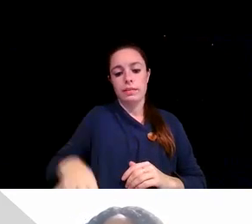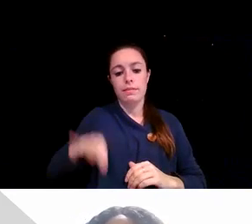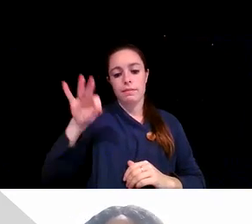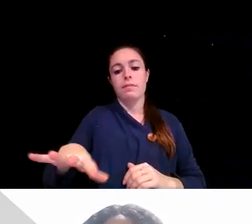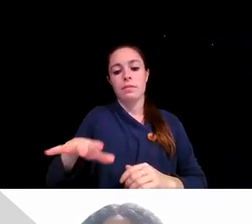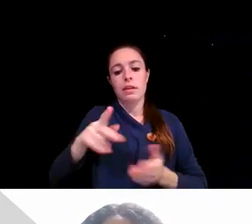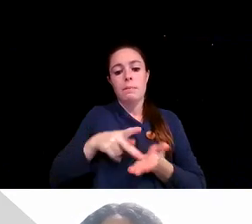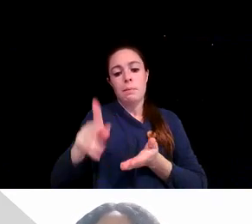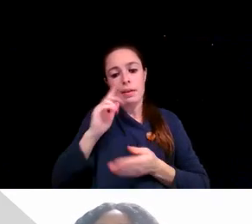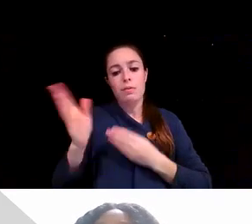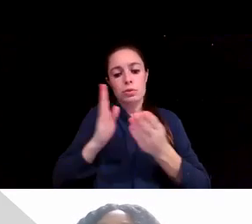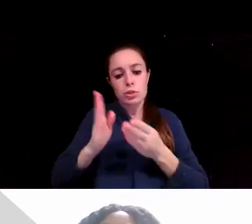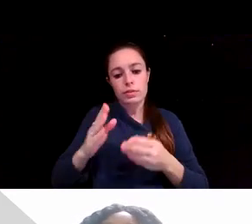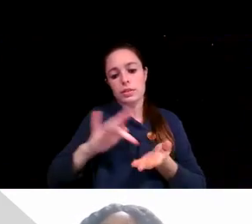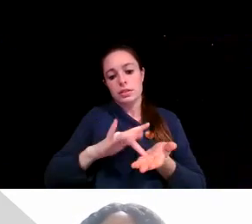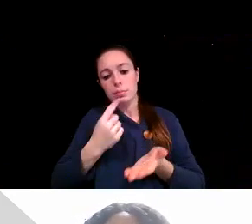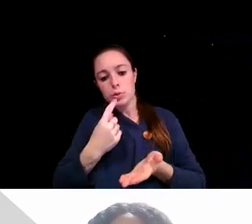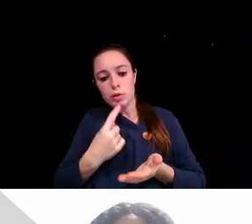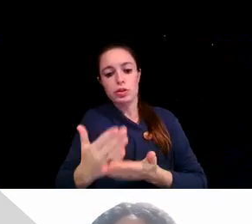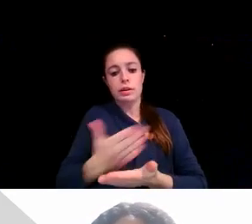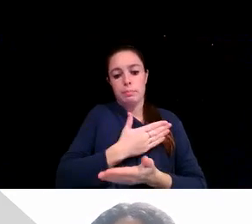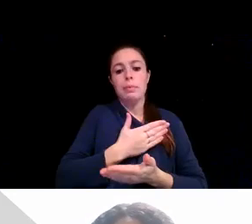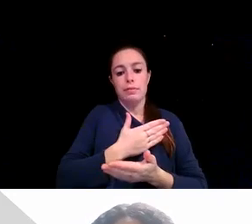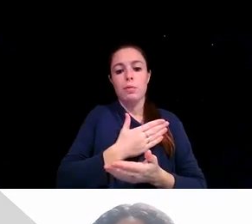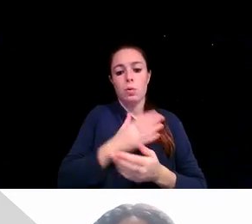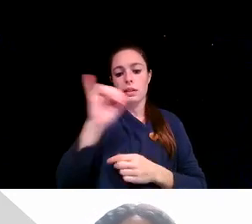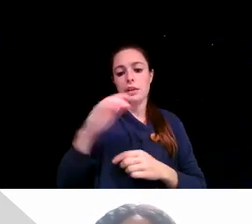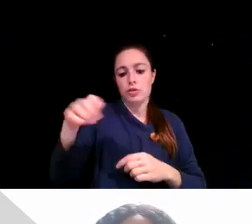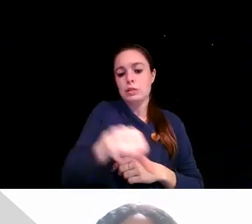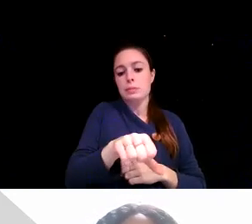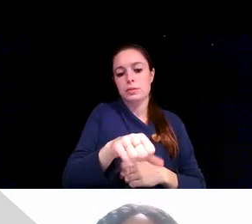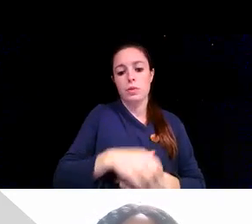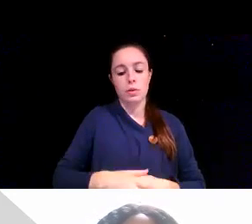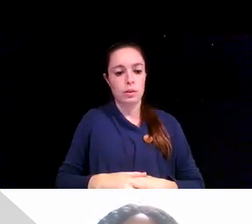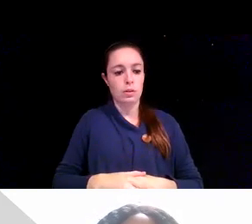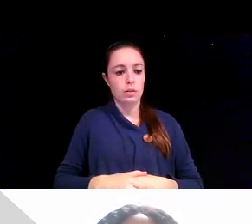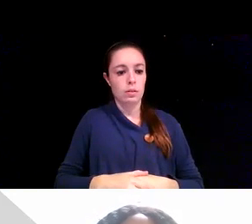services and prescriptions before they become subsidized.